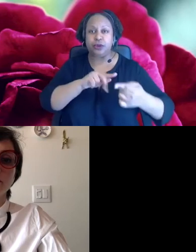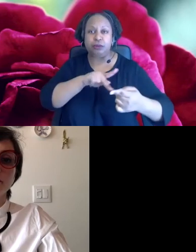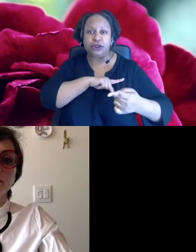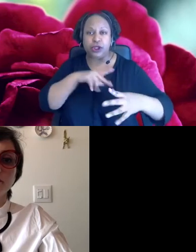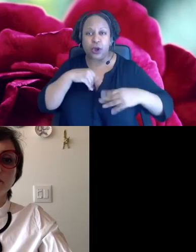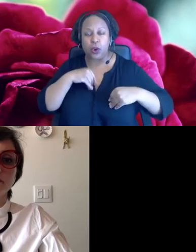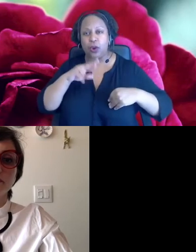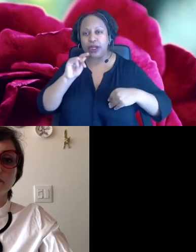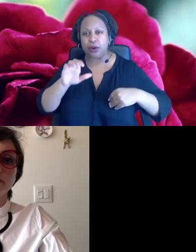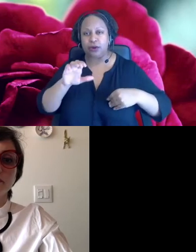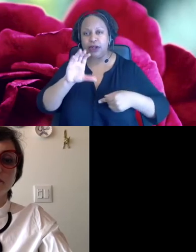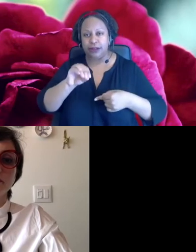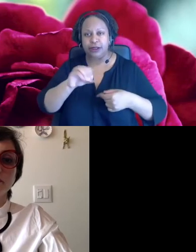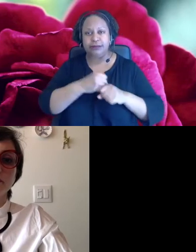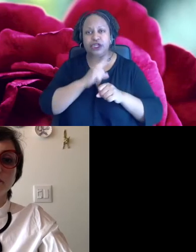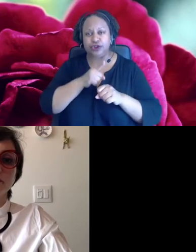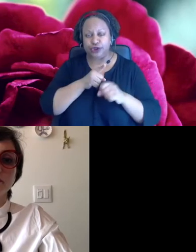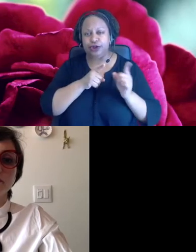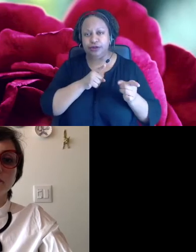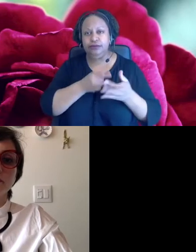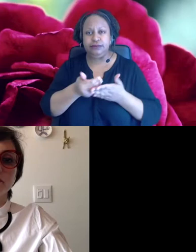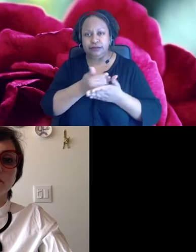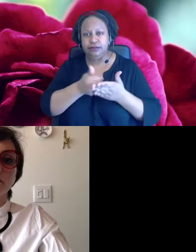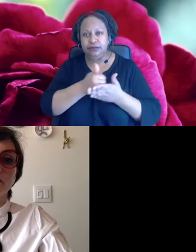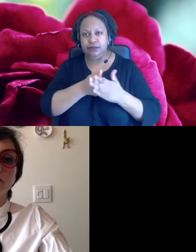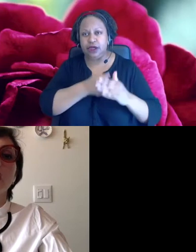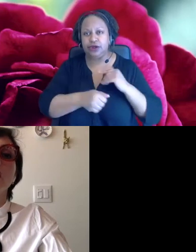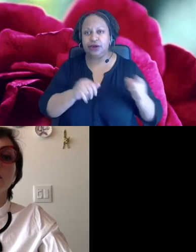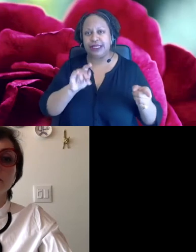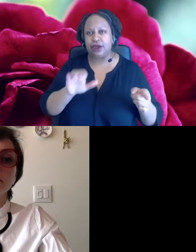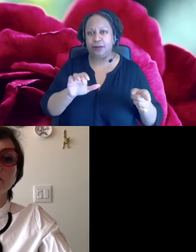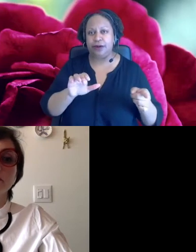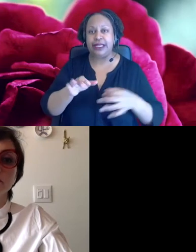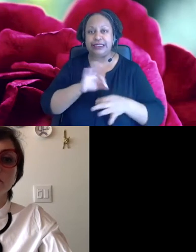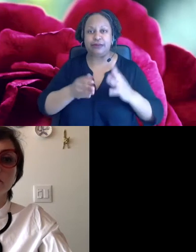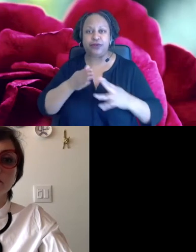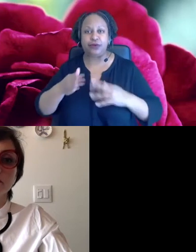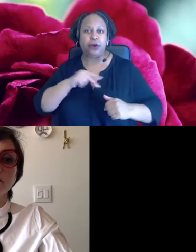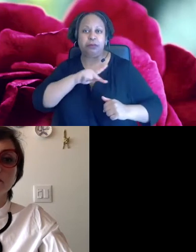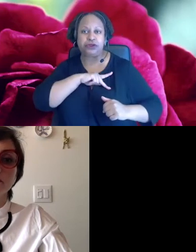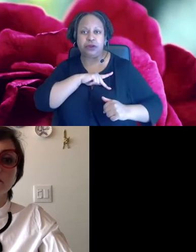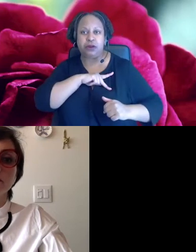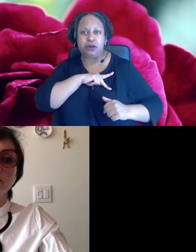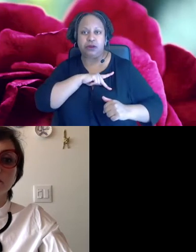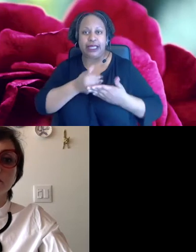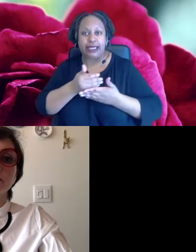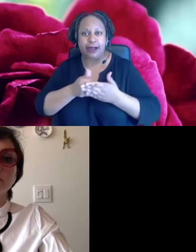company in order to account for that income corporately rather than through personal